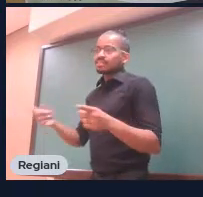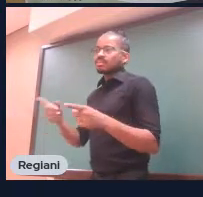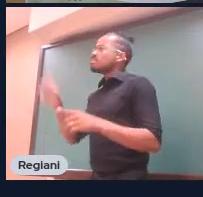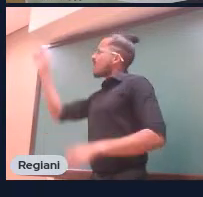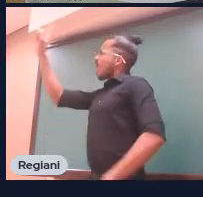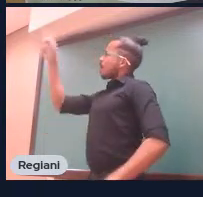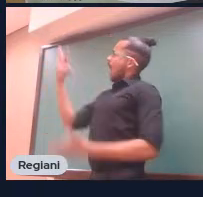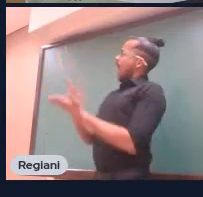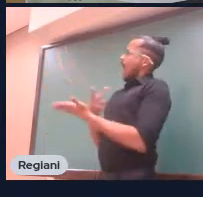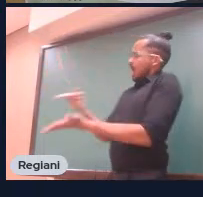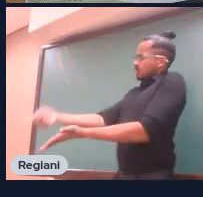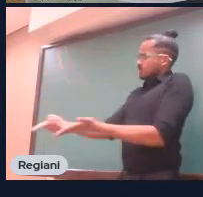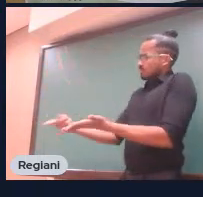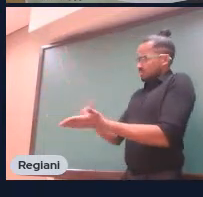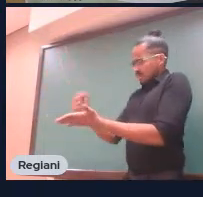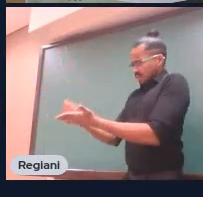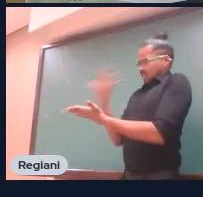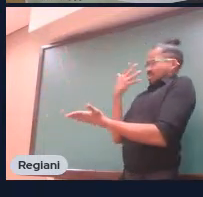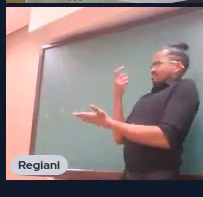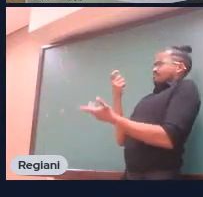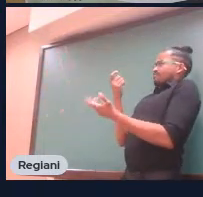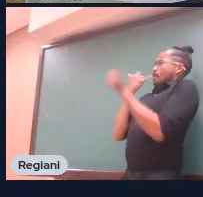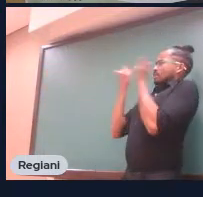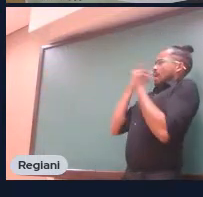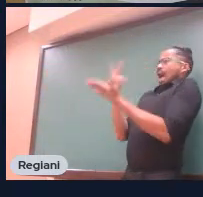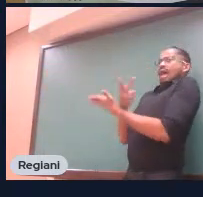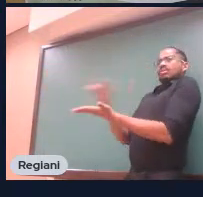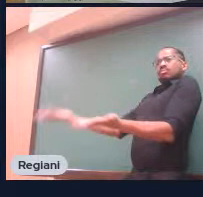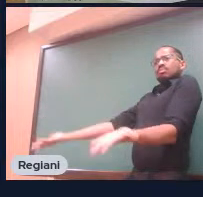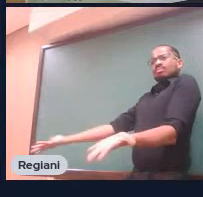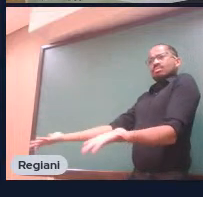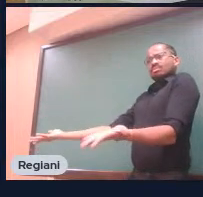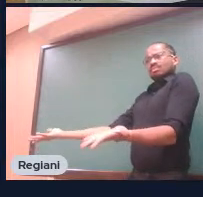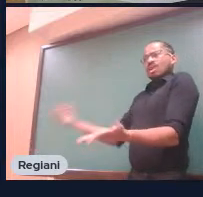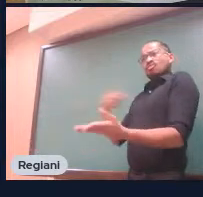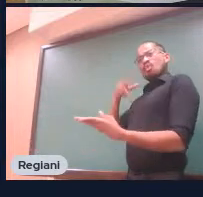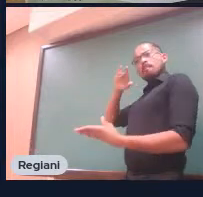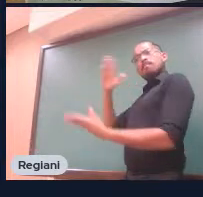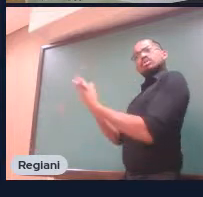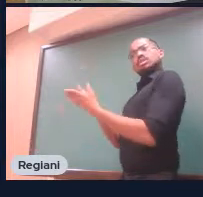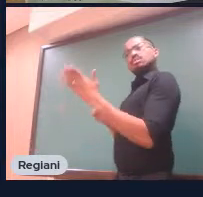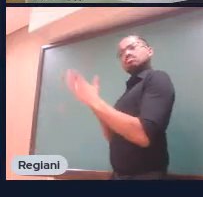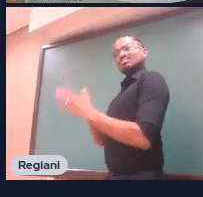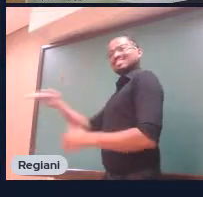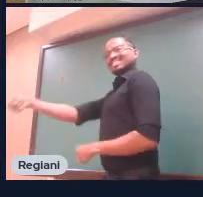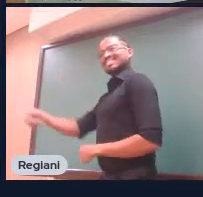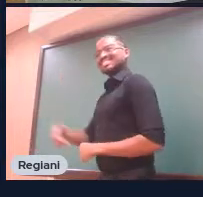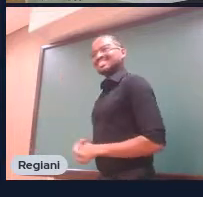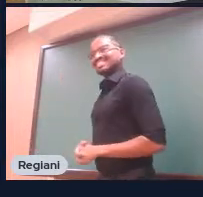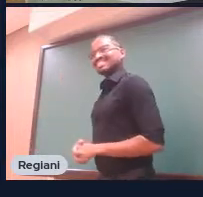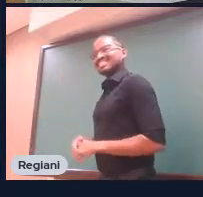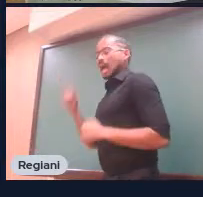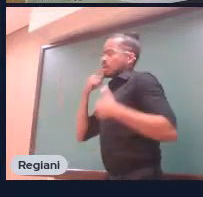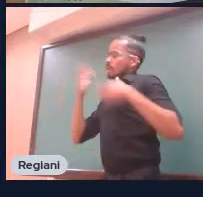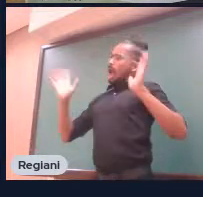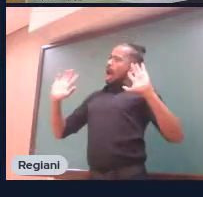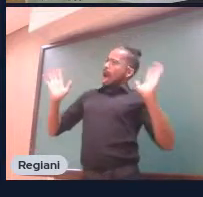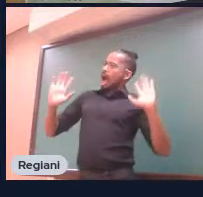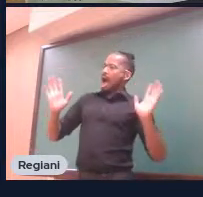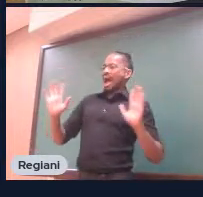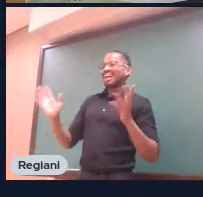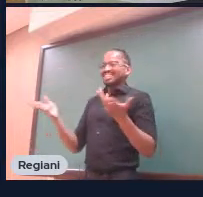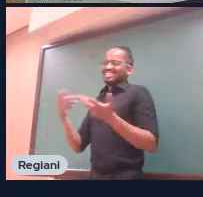them because they give me wrong information. I don't care about their issues. They are telling us they're